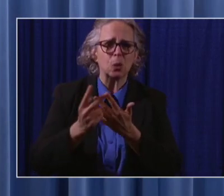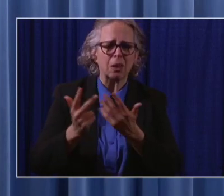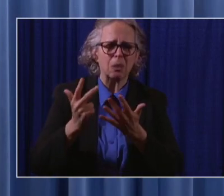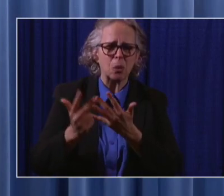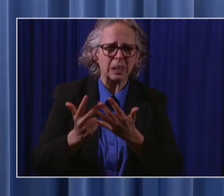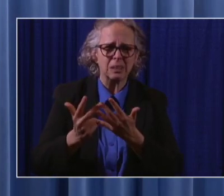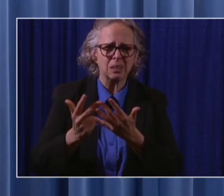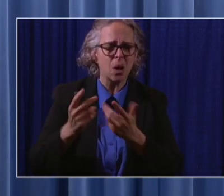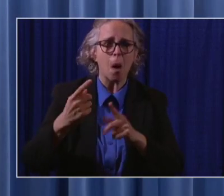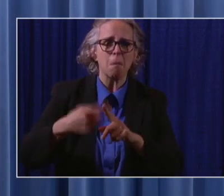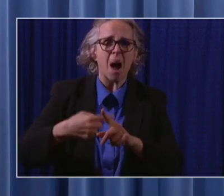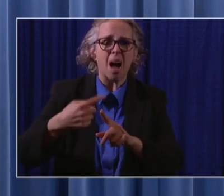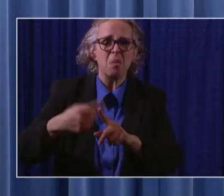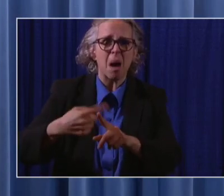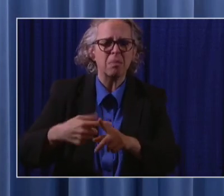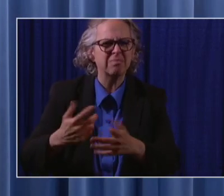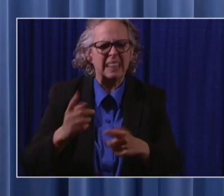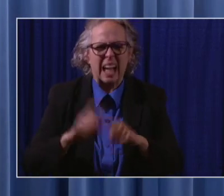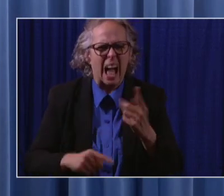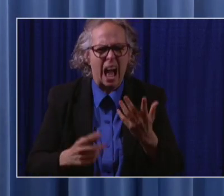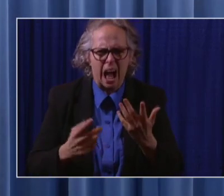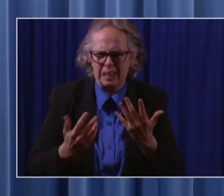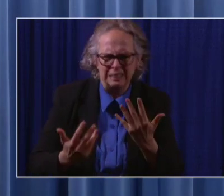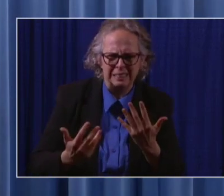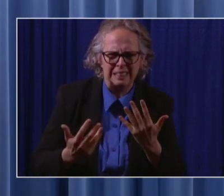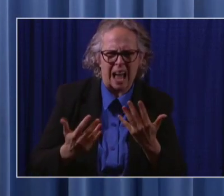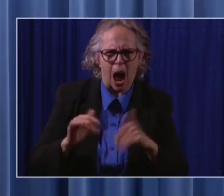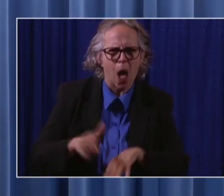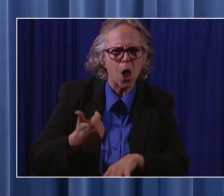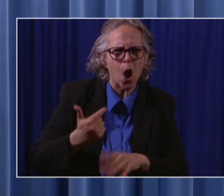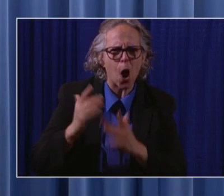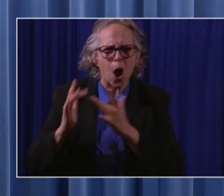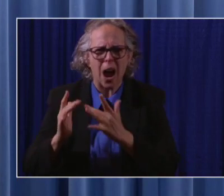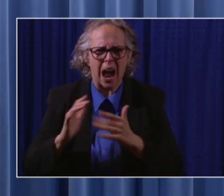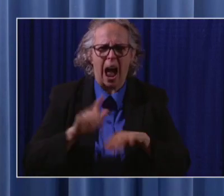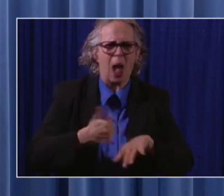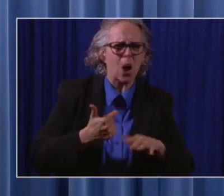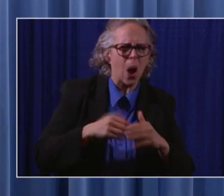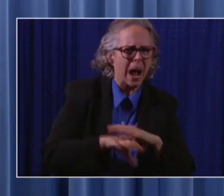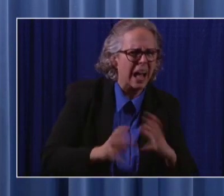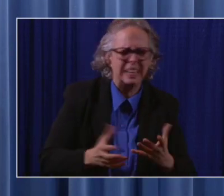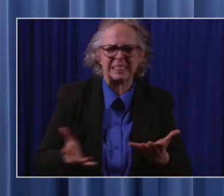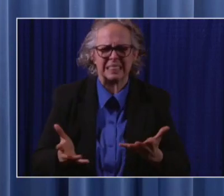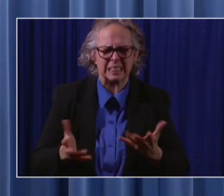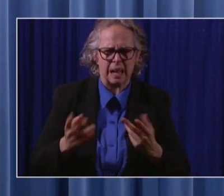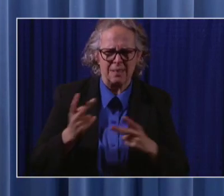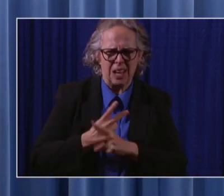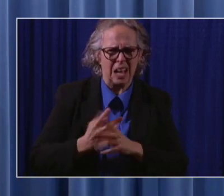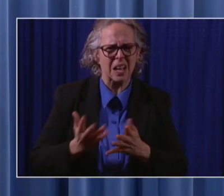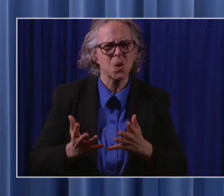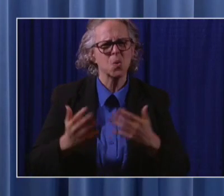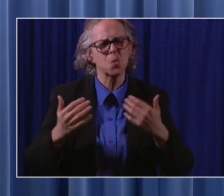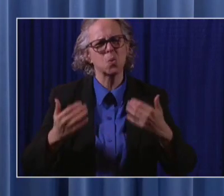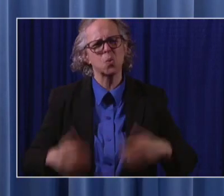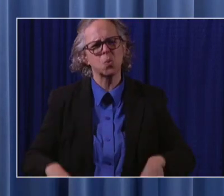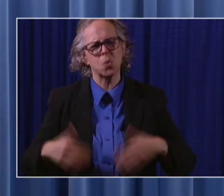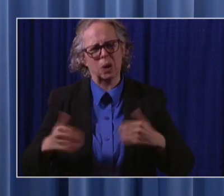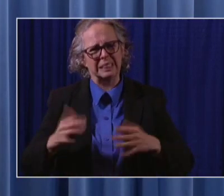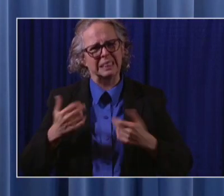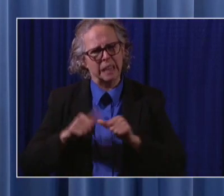What we are trying to do is to continue to fight every